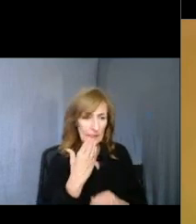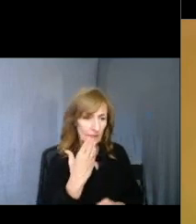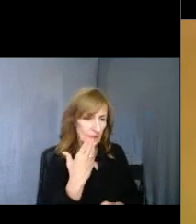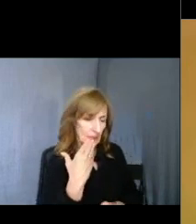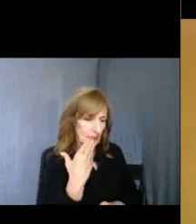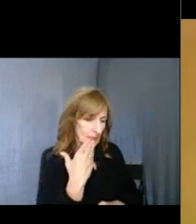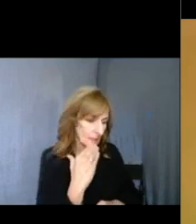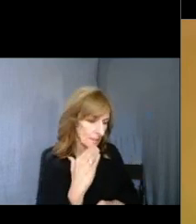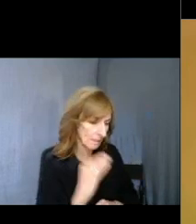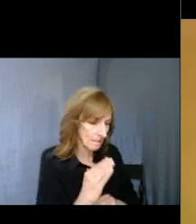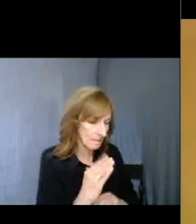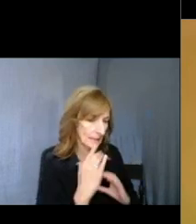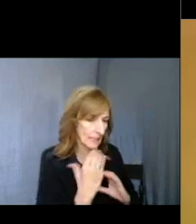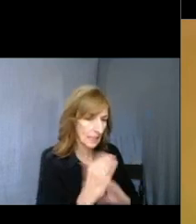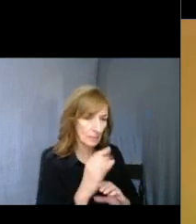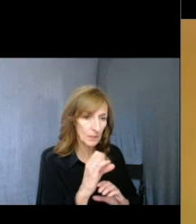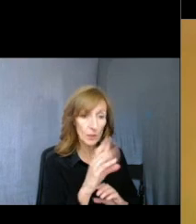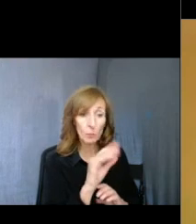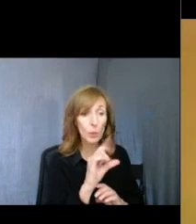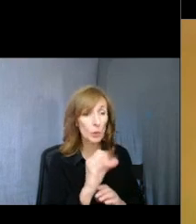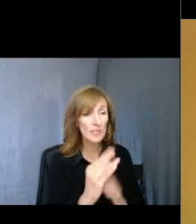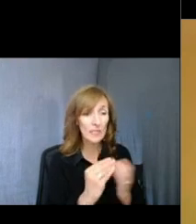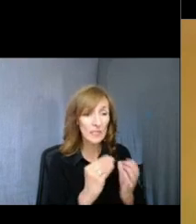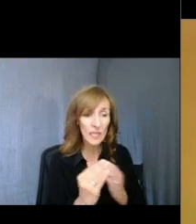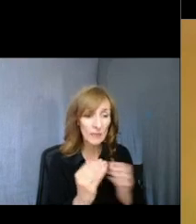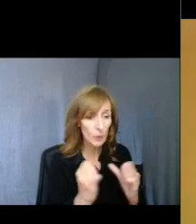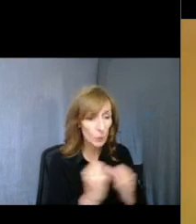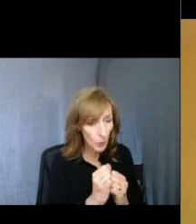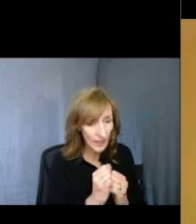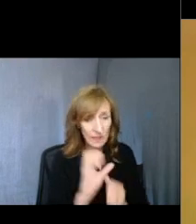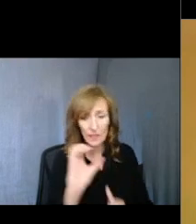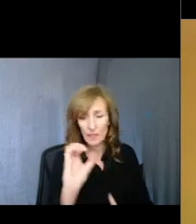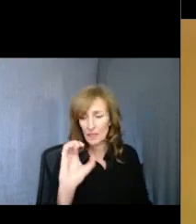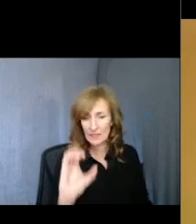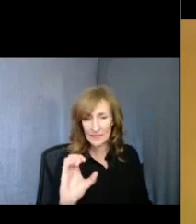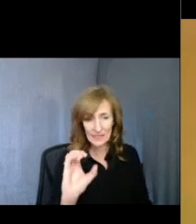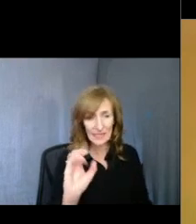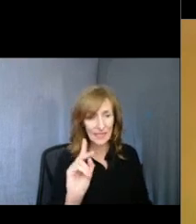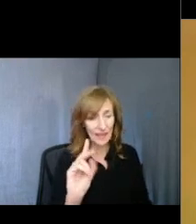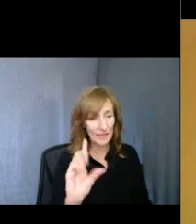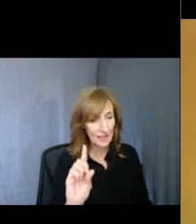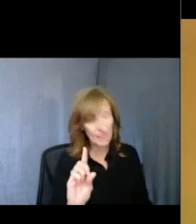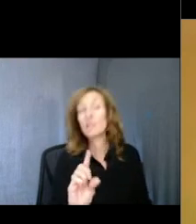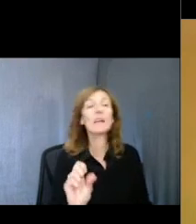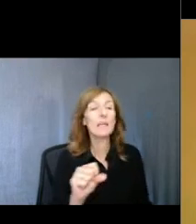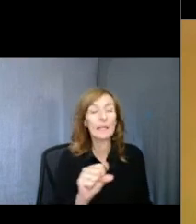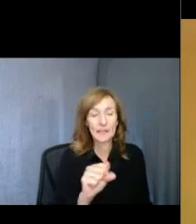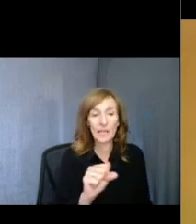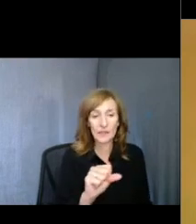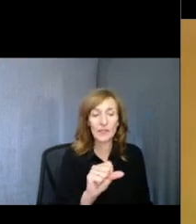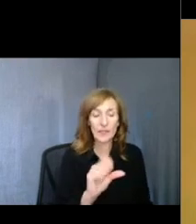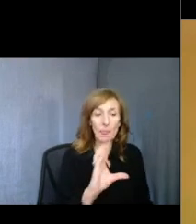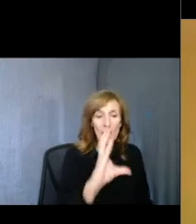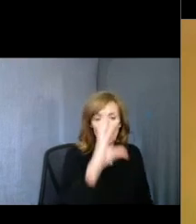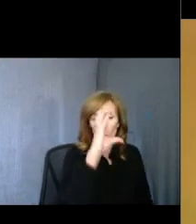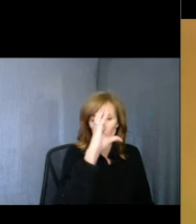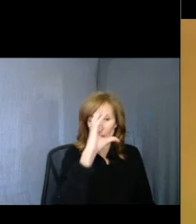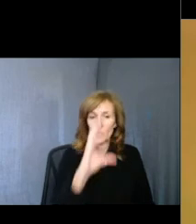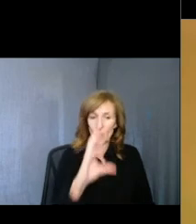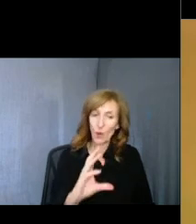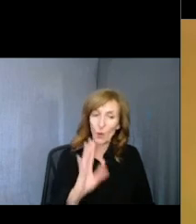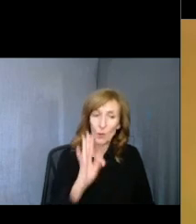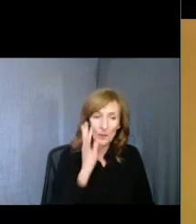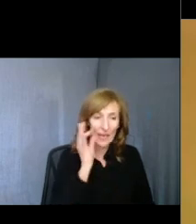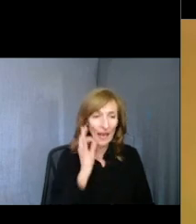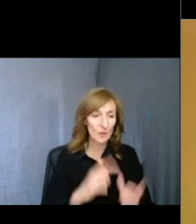CKD? Right. So that is a good question, because we do know that cats have a higher protein requirement